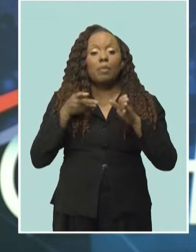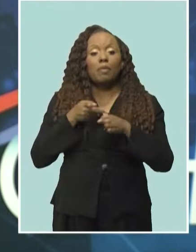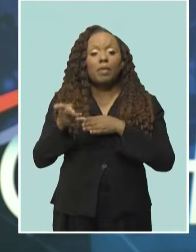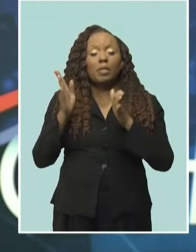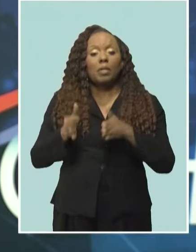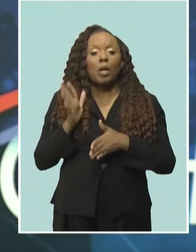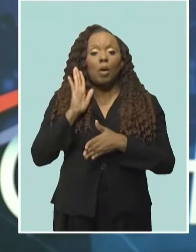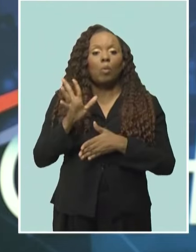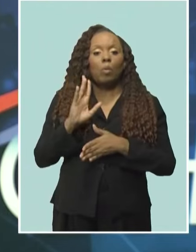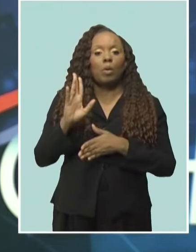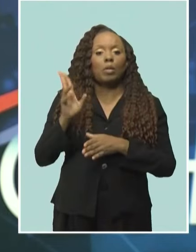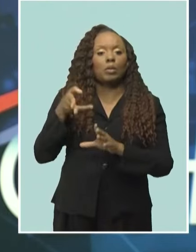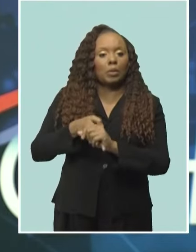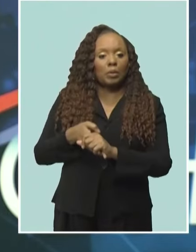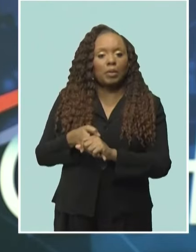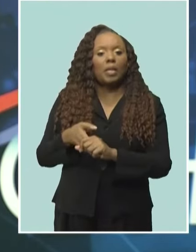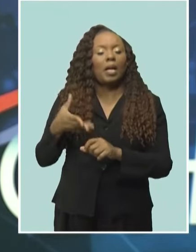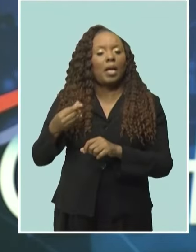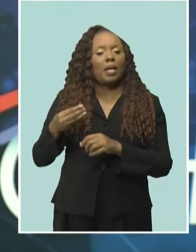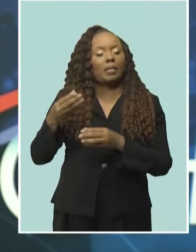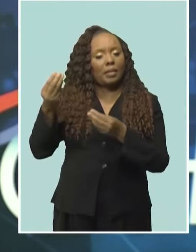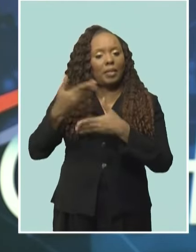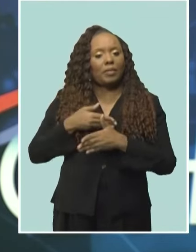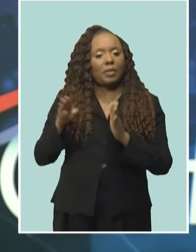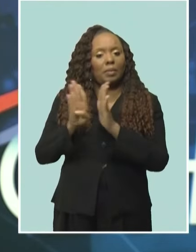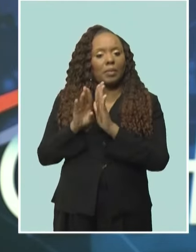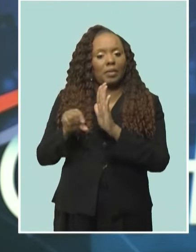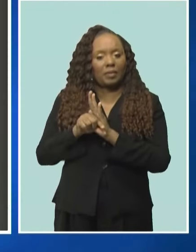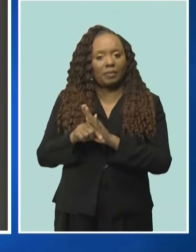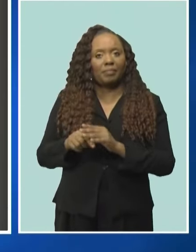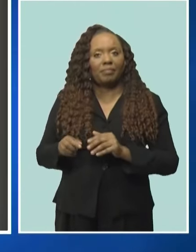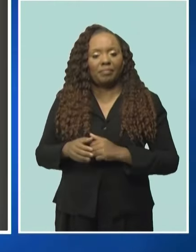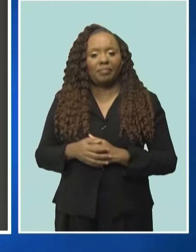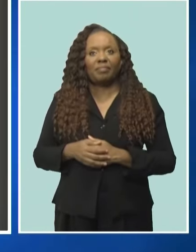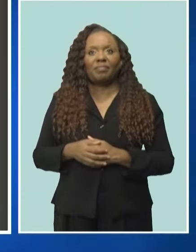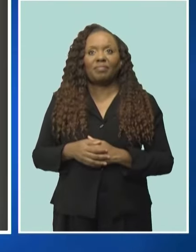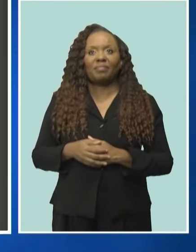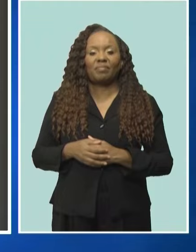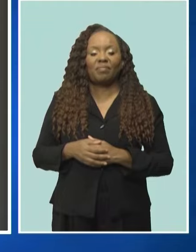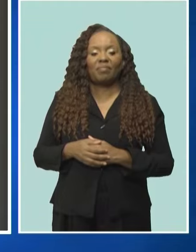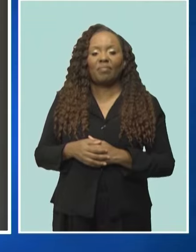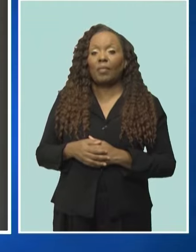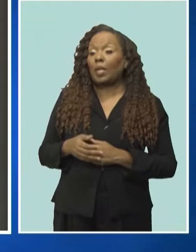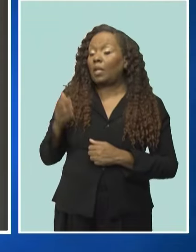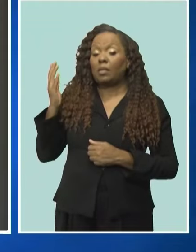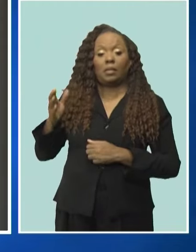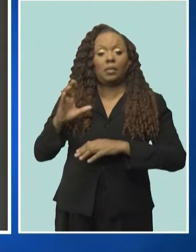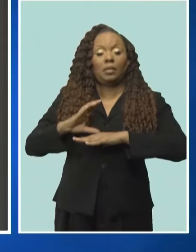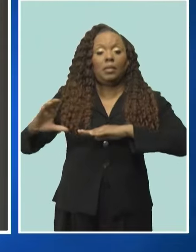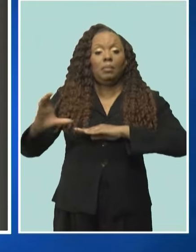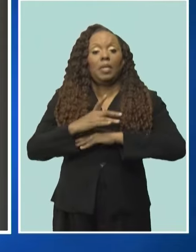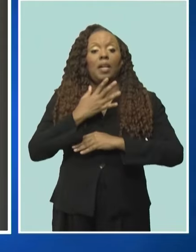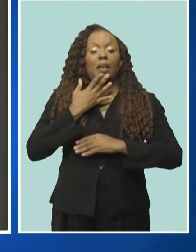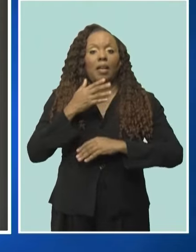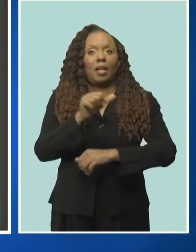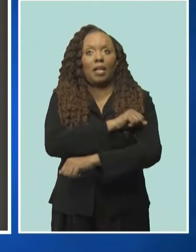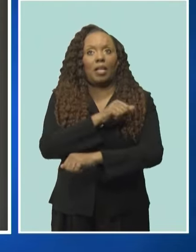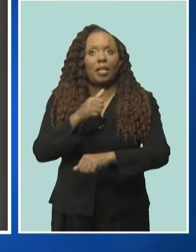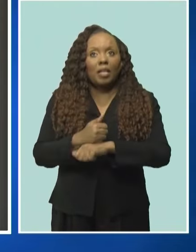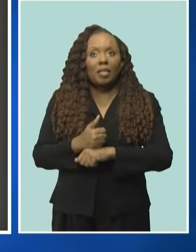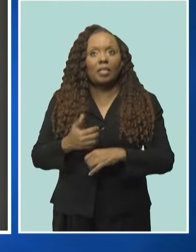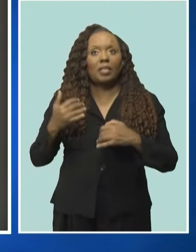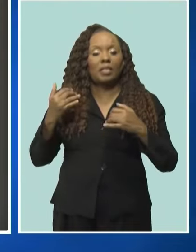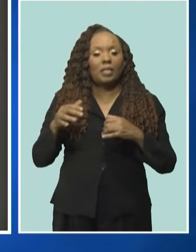background to the composition of the collective. The Caribbean Color Authority has come to the Caribbean, selected a